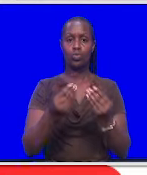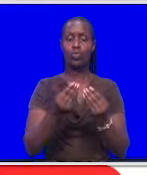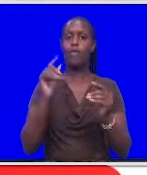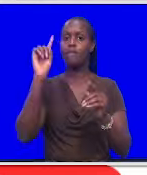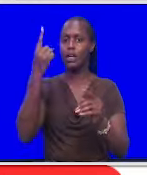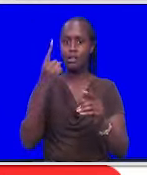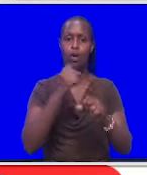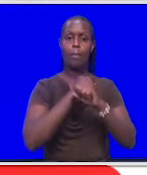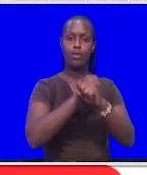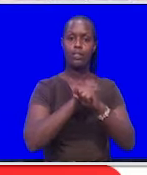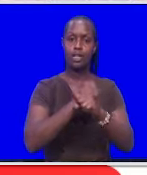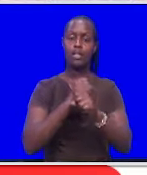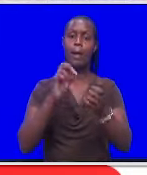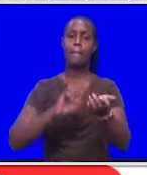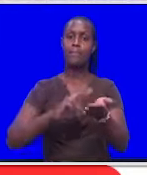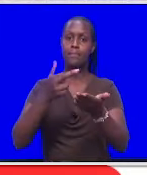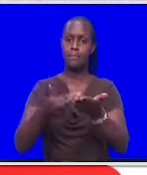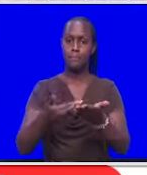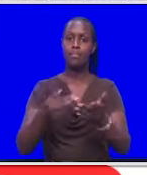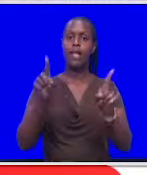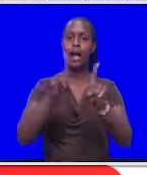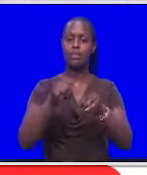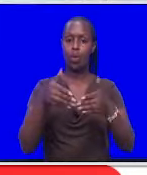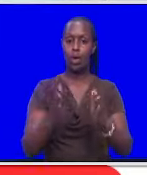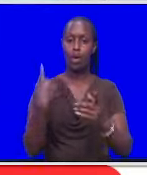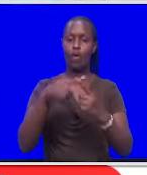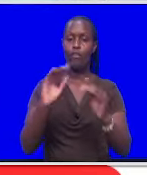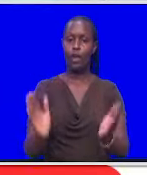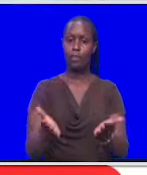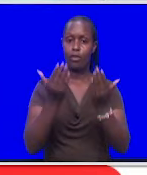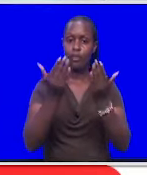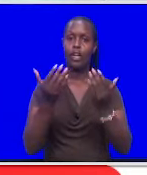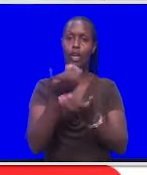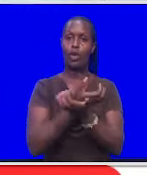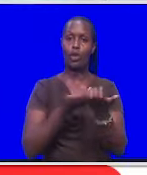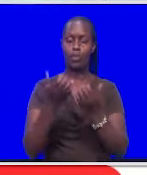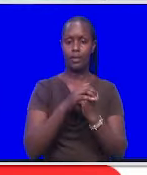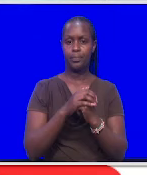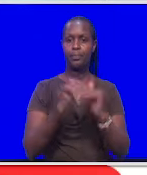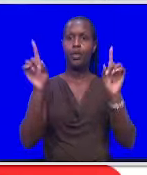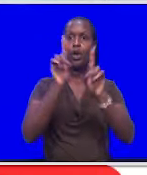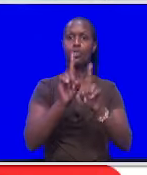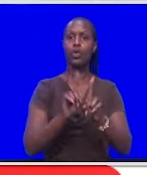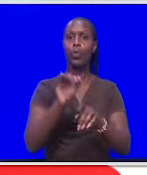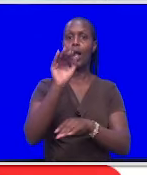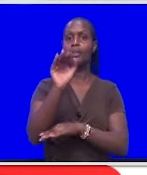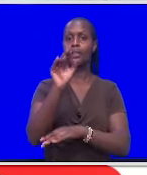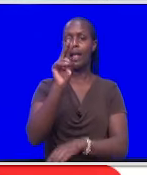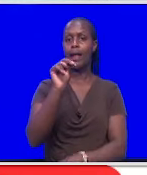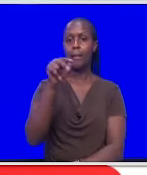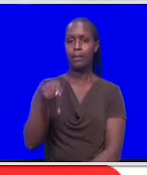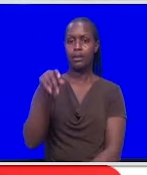umma katika juhudi za kuimarisha hali ya uchumi nchini. We also call on the National Police Service